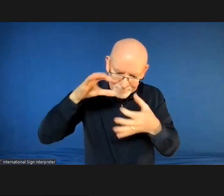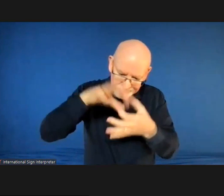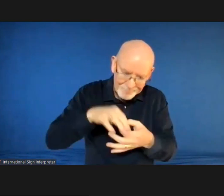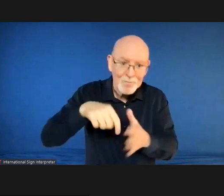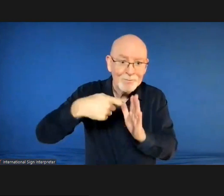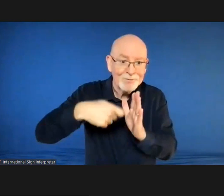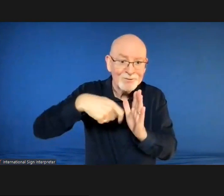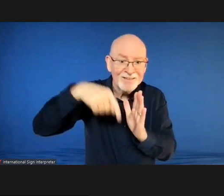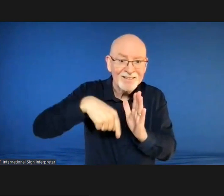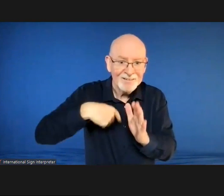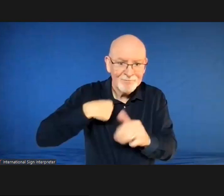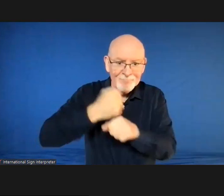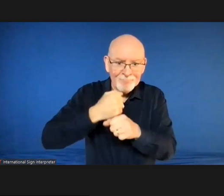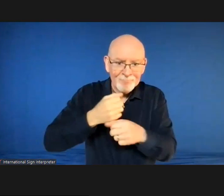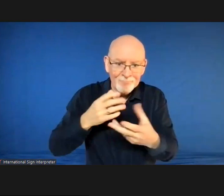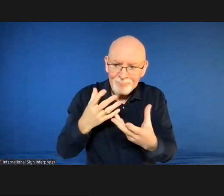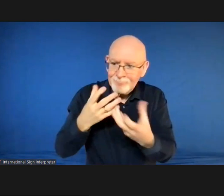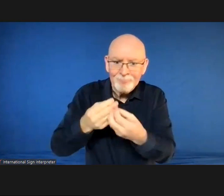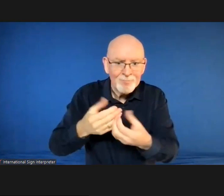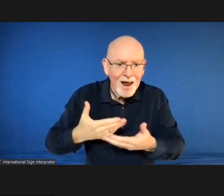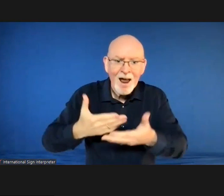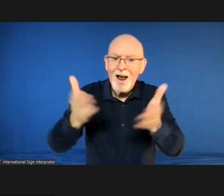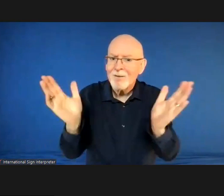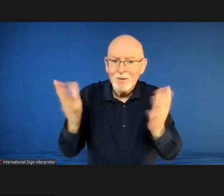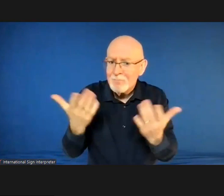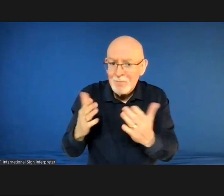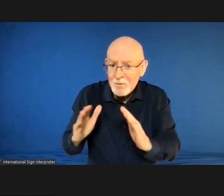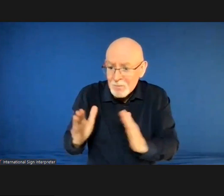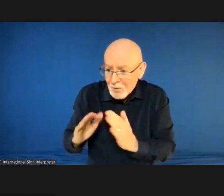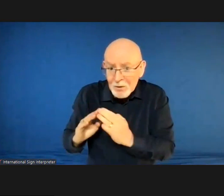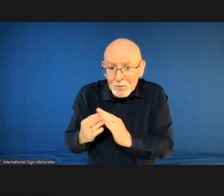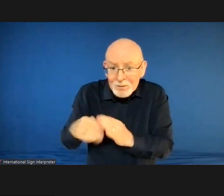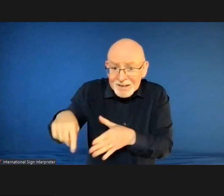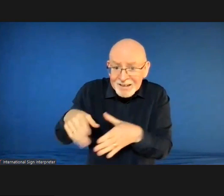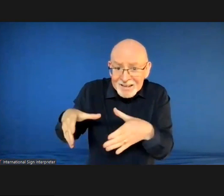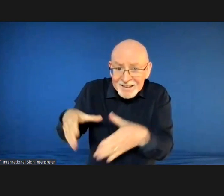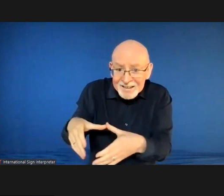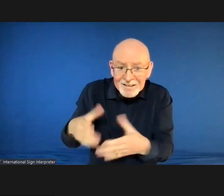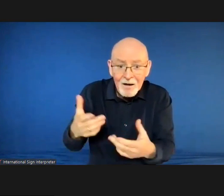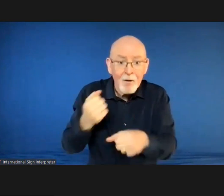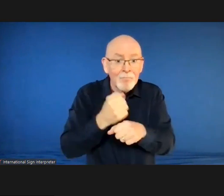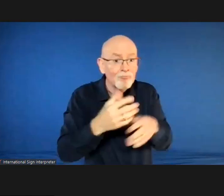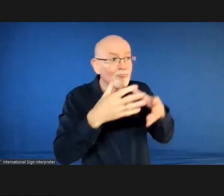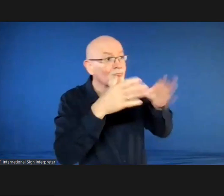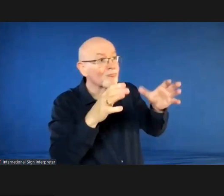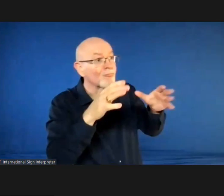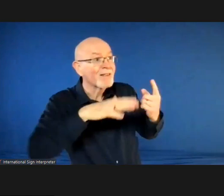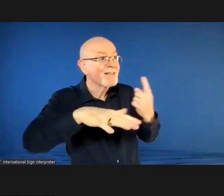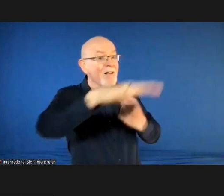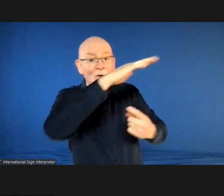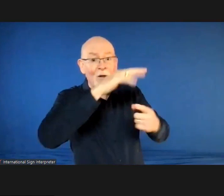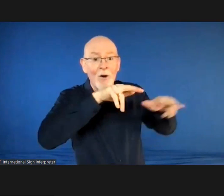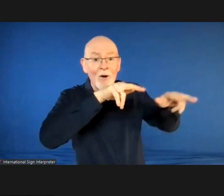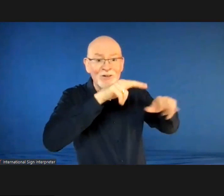organizations where we deliver training to make sure that the staff understand the unique needs of the deaf children and